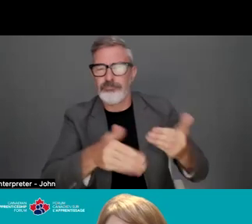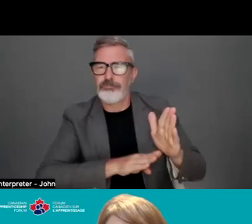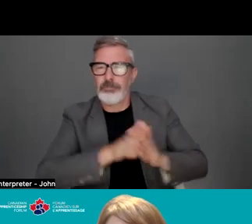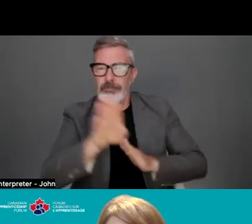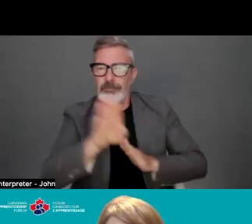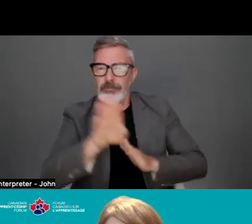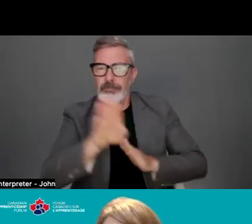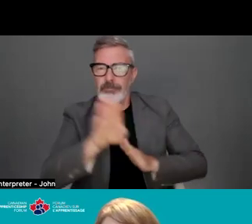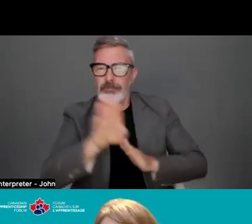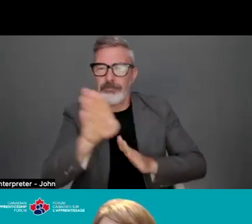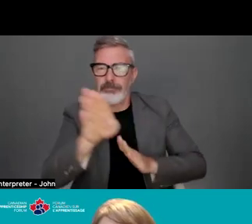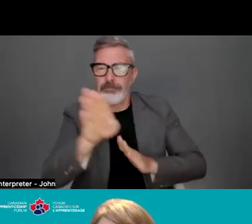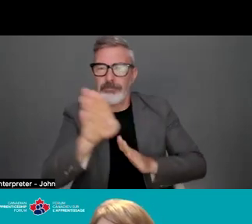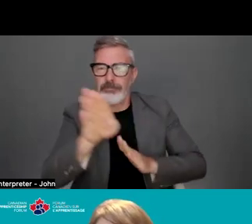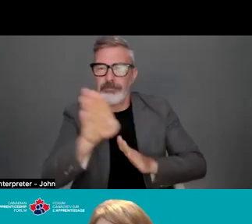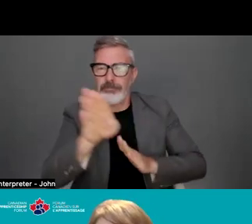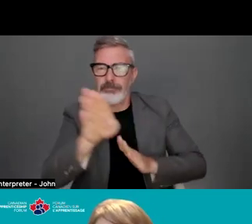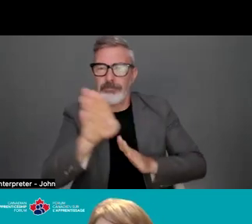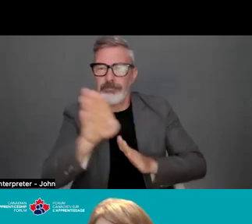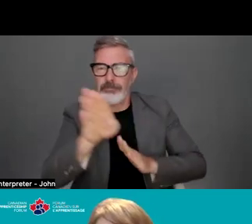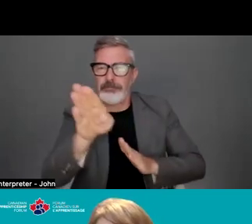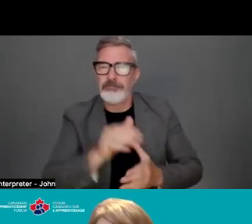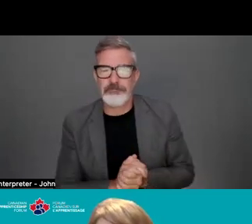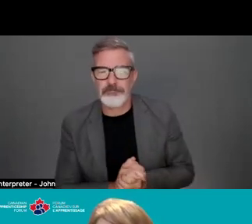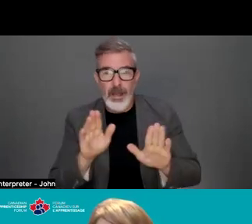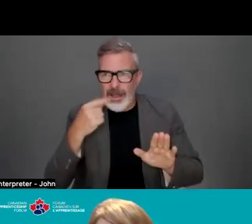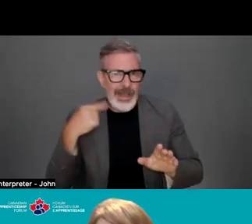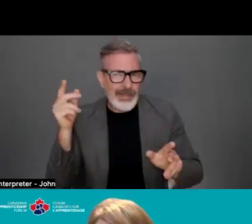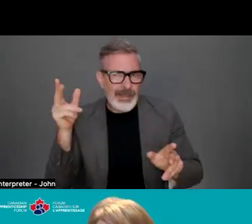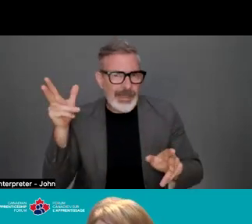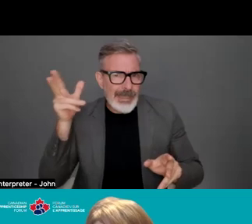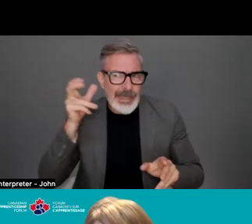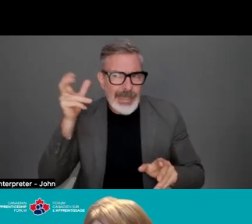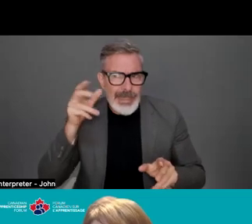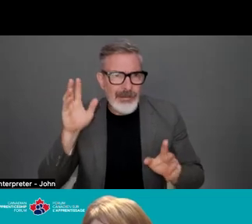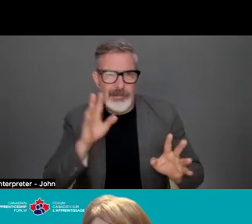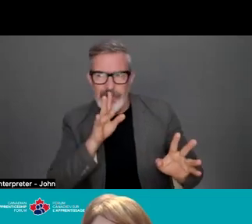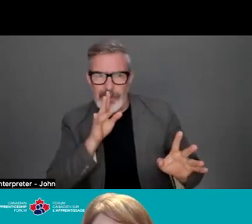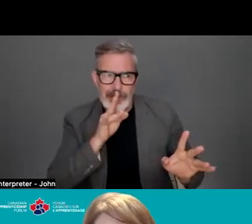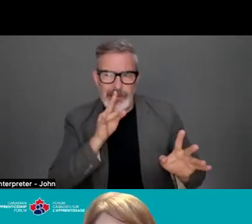If the person who isn't muted could just mute, the background noise is very distracting.